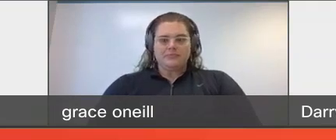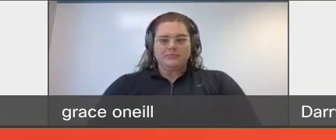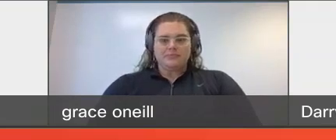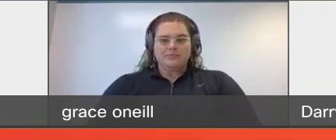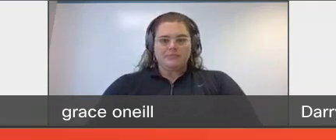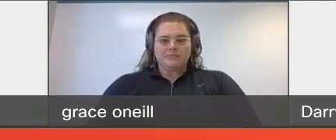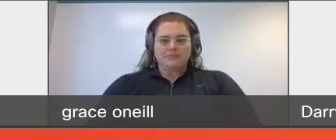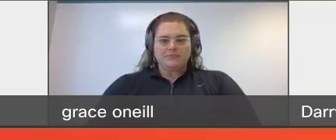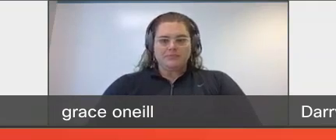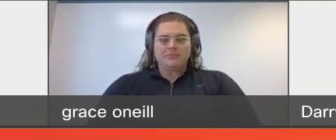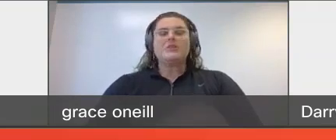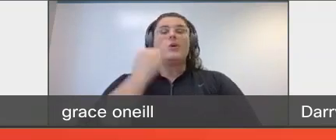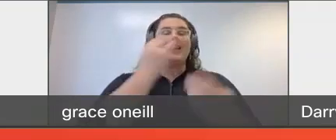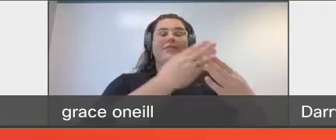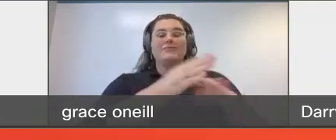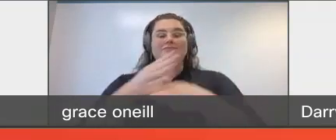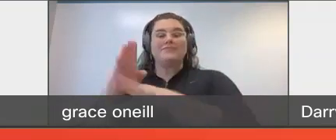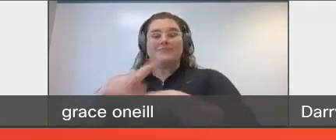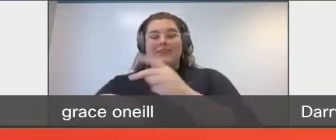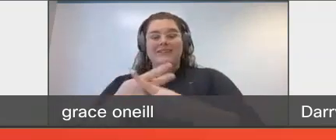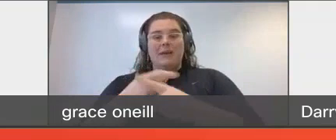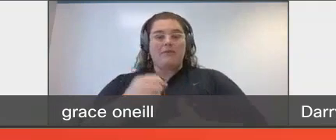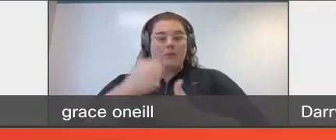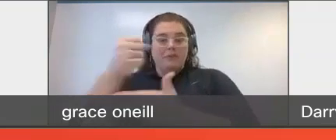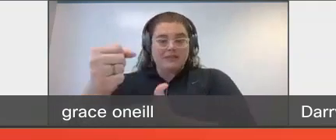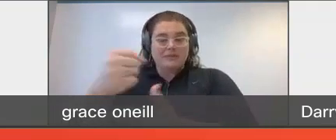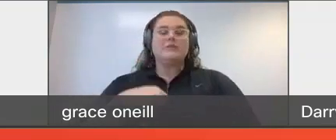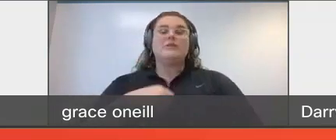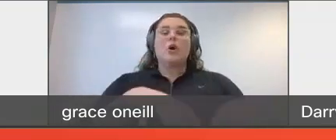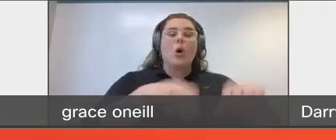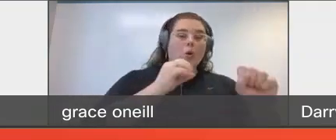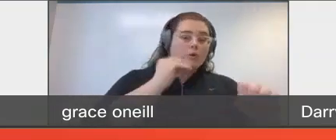So by placement type, we have had 9 people in host homes,